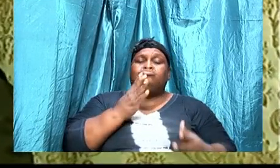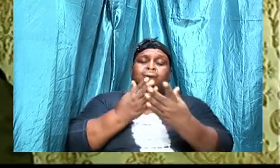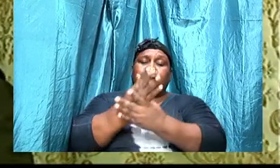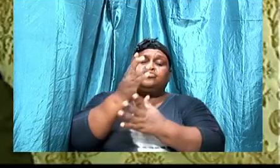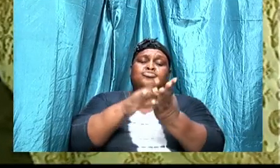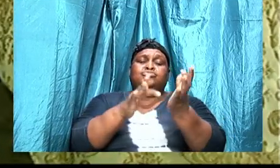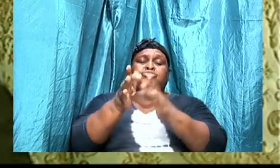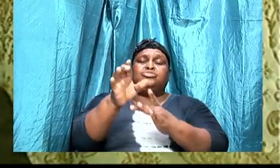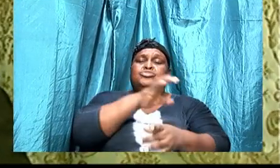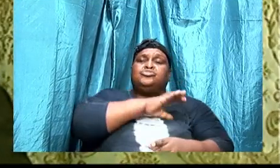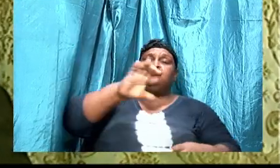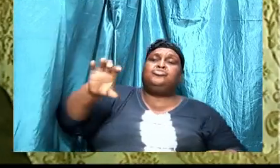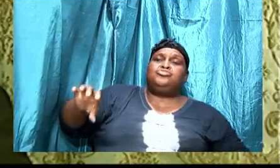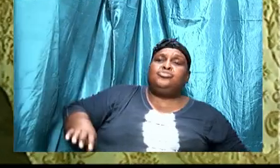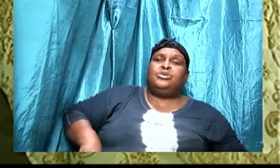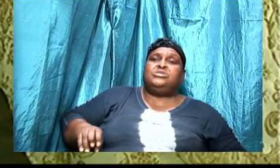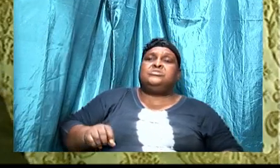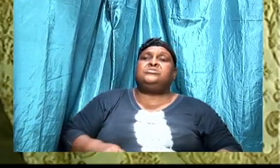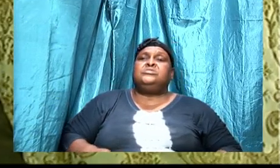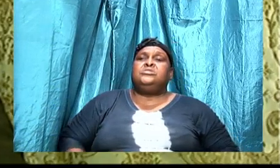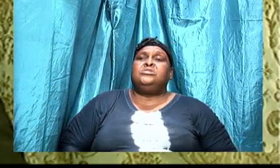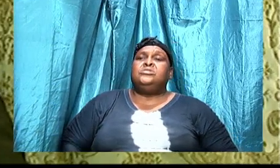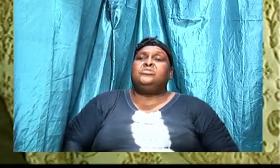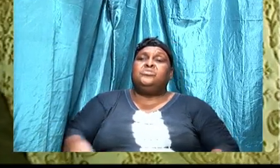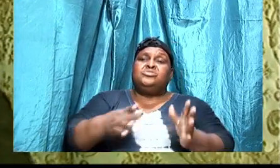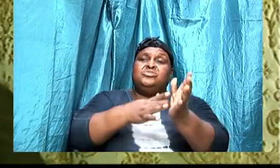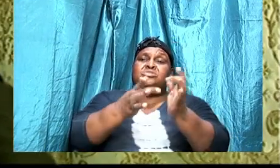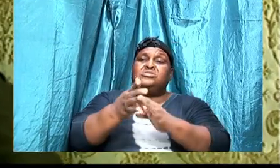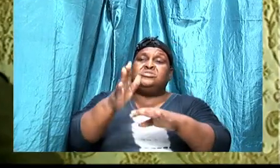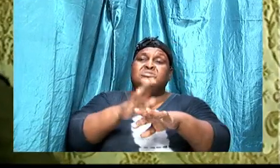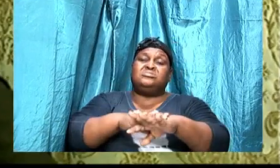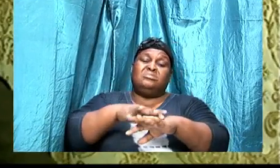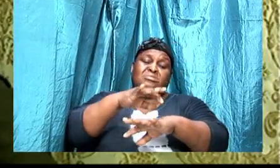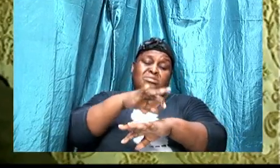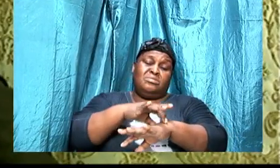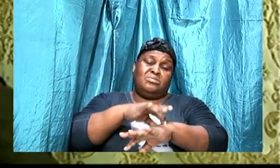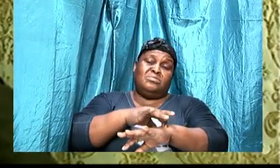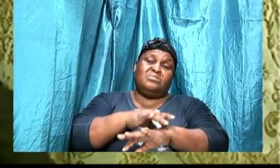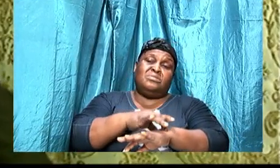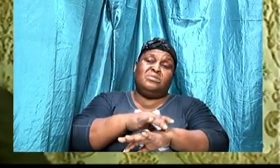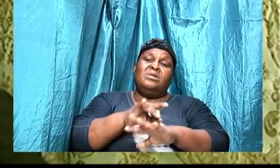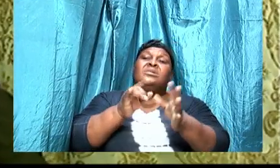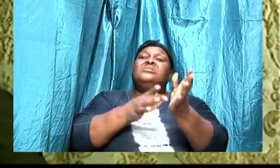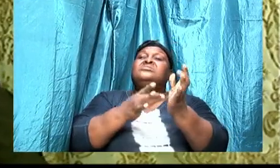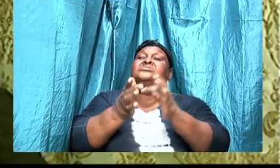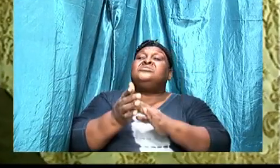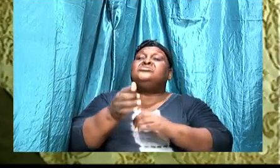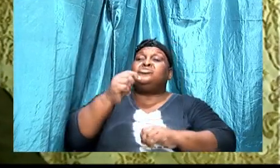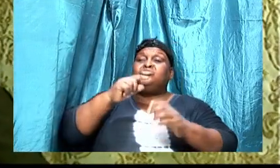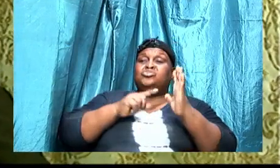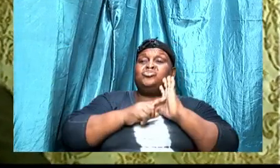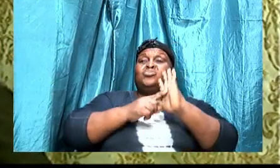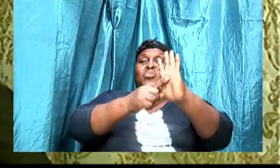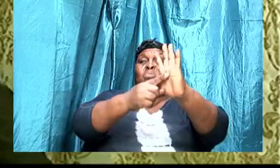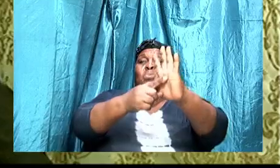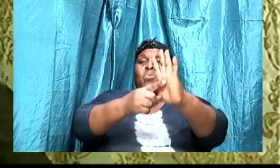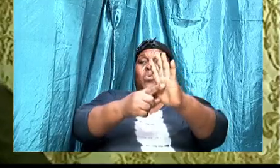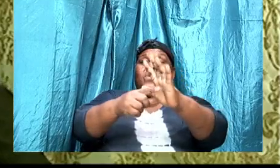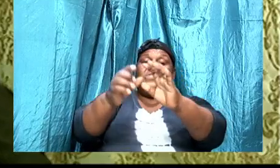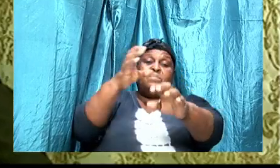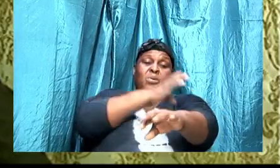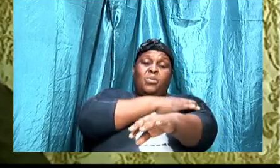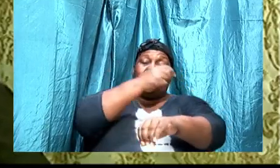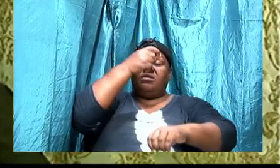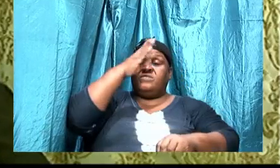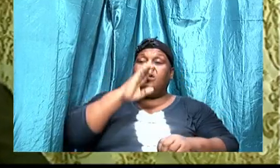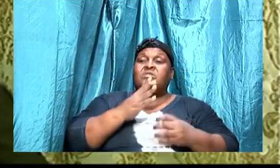Christ. So when Jesus was on the earth, he demonstrated the power of God by doing miracles,